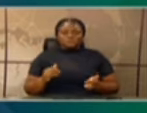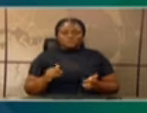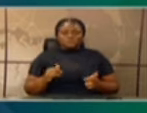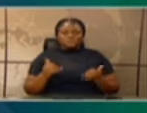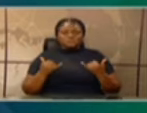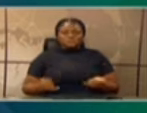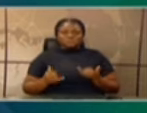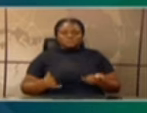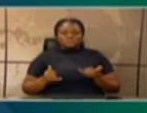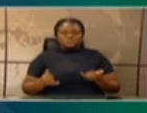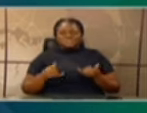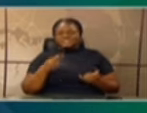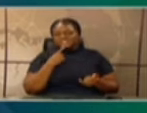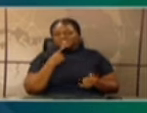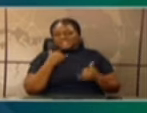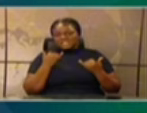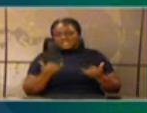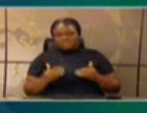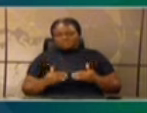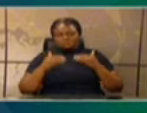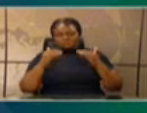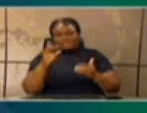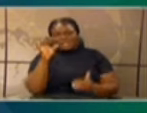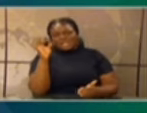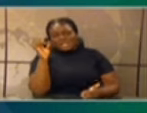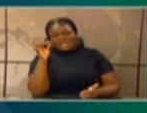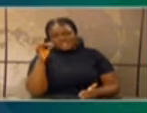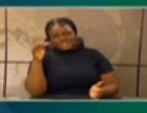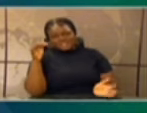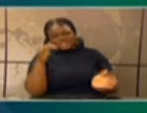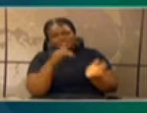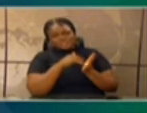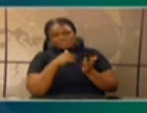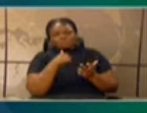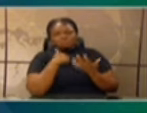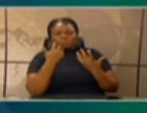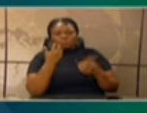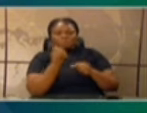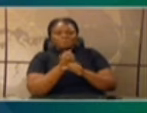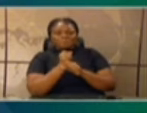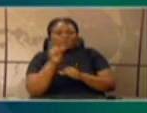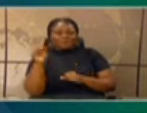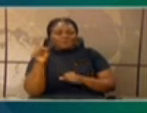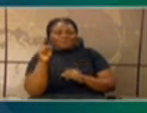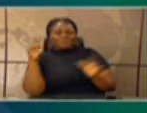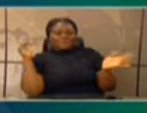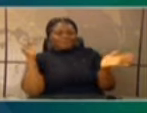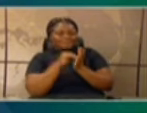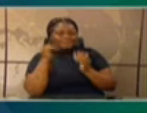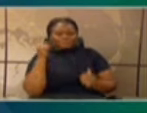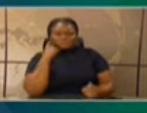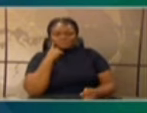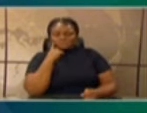Say, yes, say, I call 80,000. But me, maybe some yellow, 100,000.